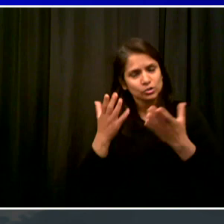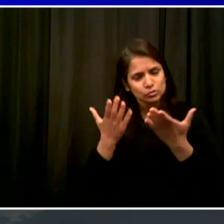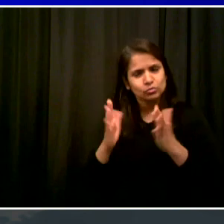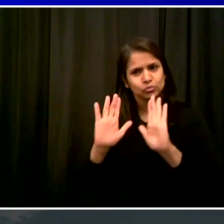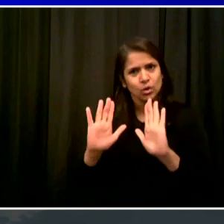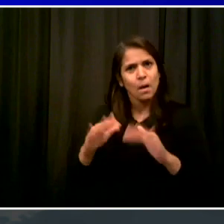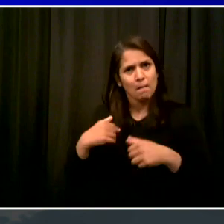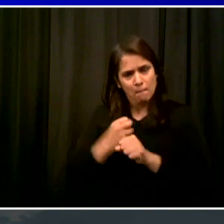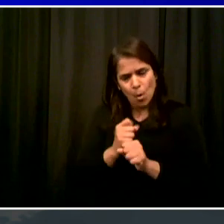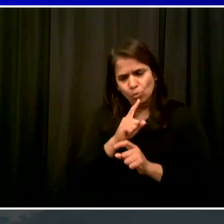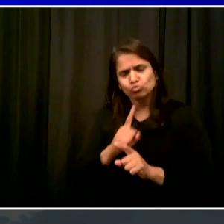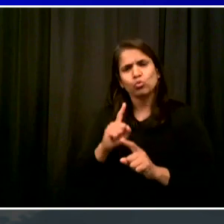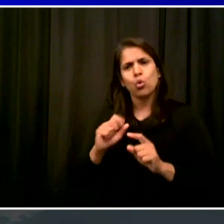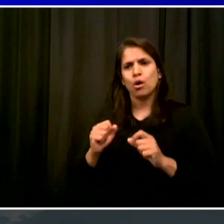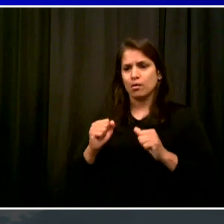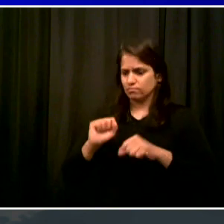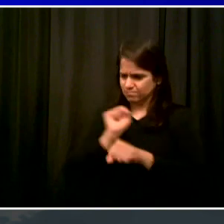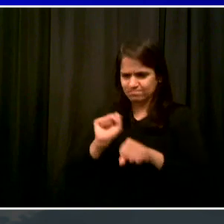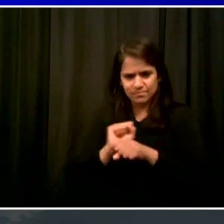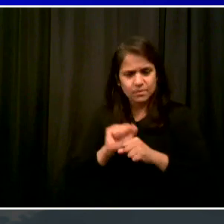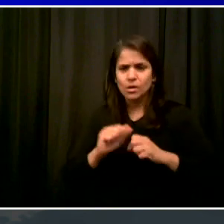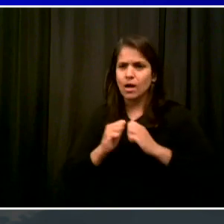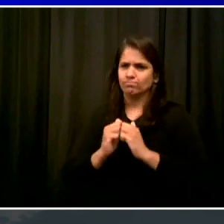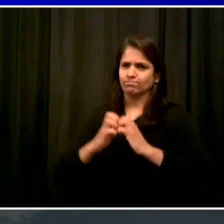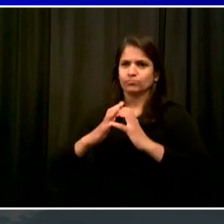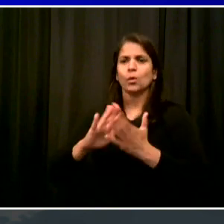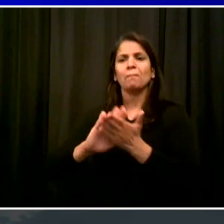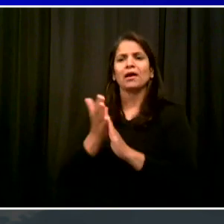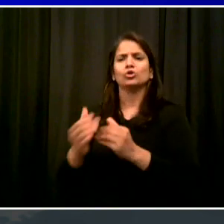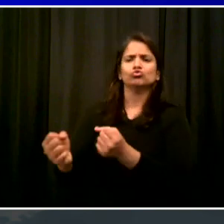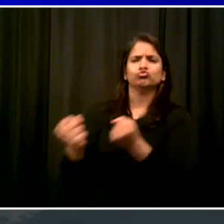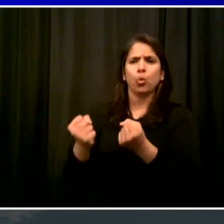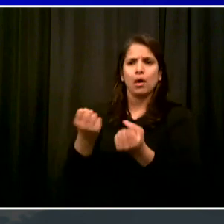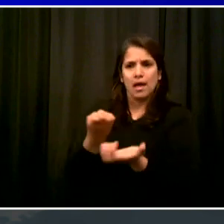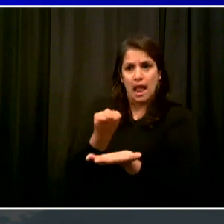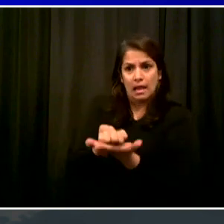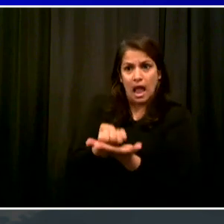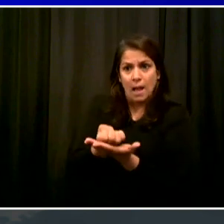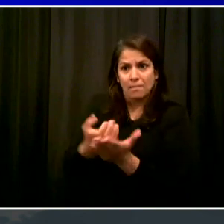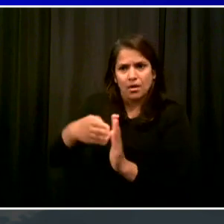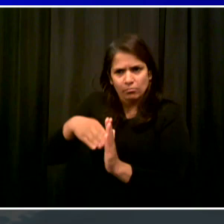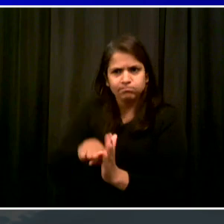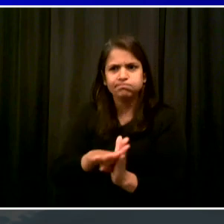phase 1 begins. One of the big pieces of phase 1 is construction.